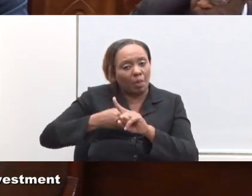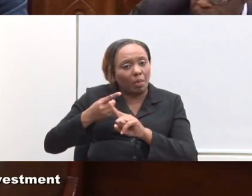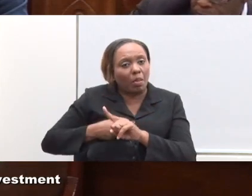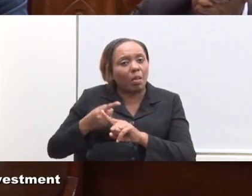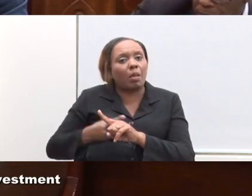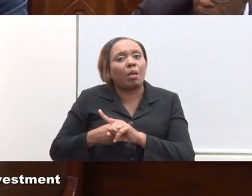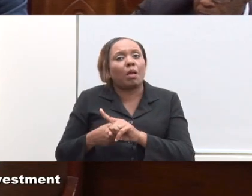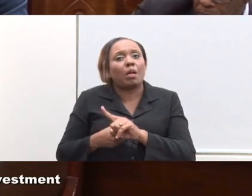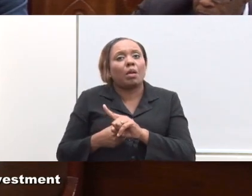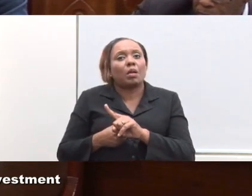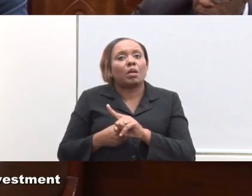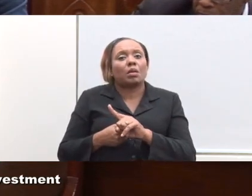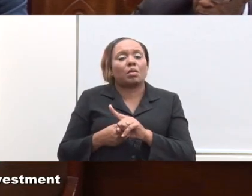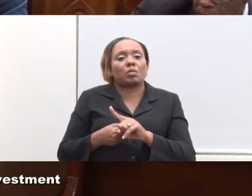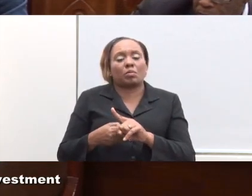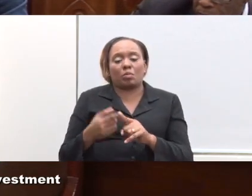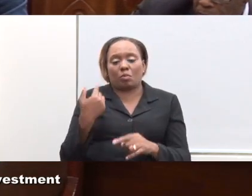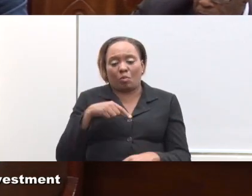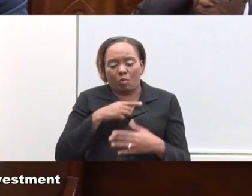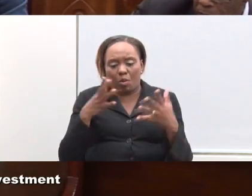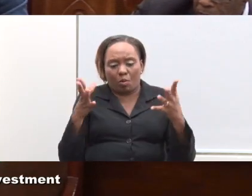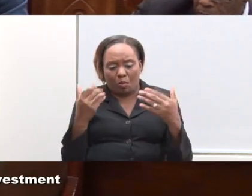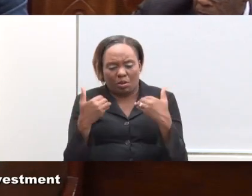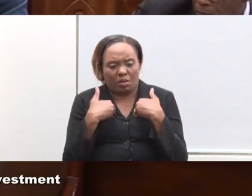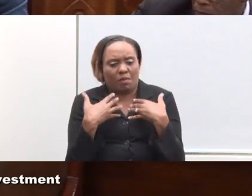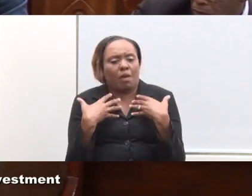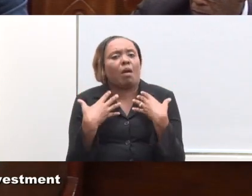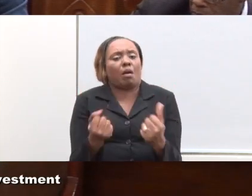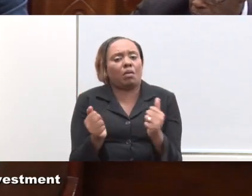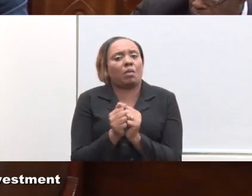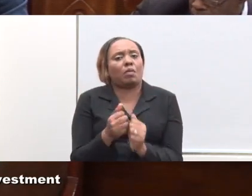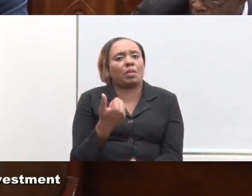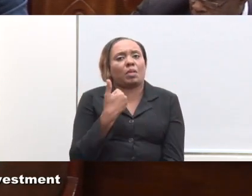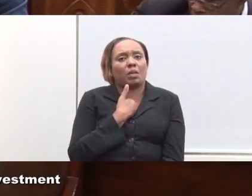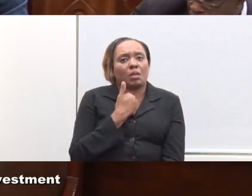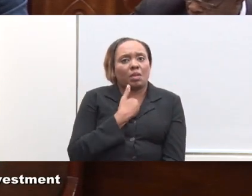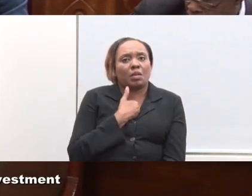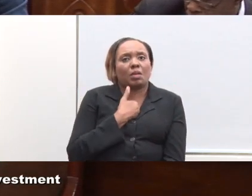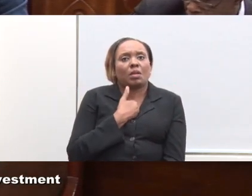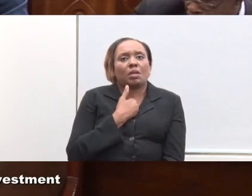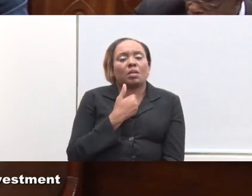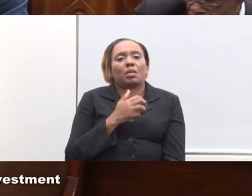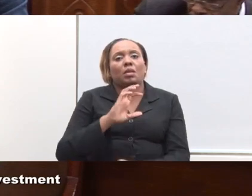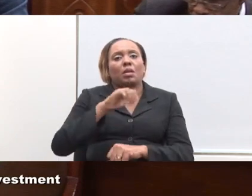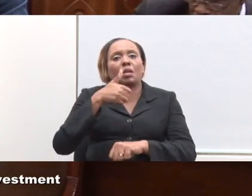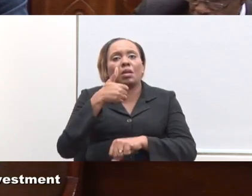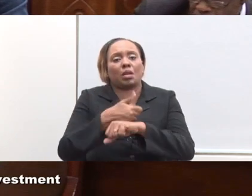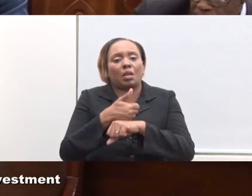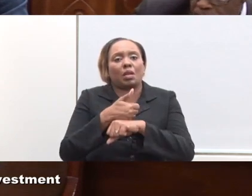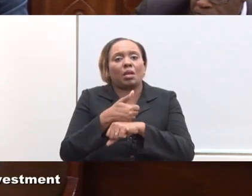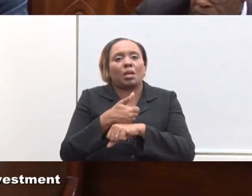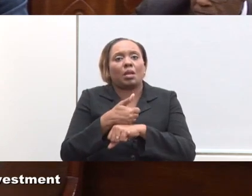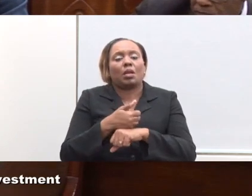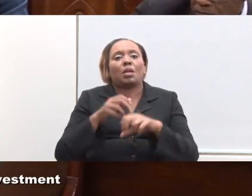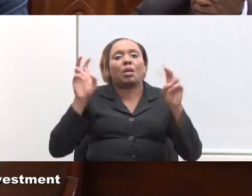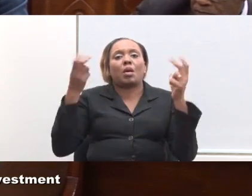of crisis, to have the confidence in ourselves to launch an aggressive Homes for All program for